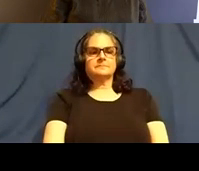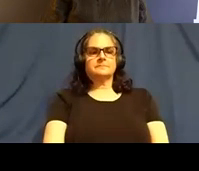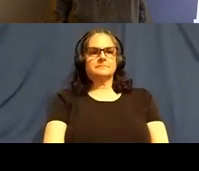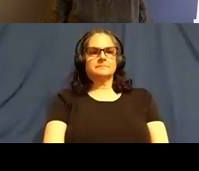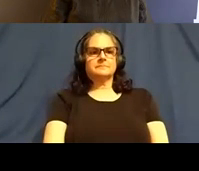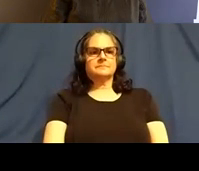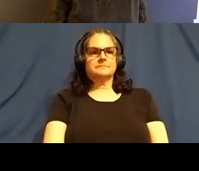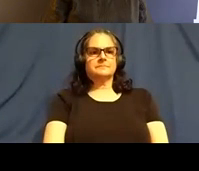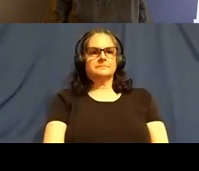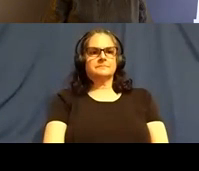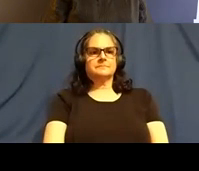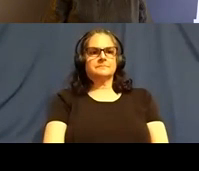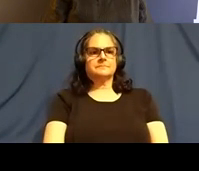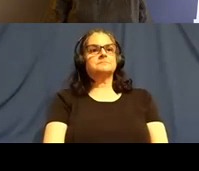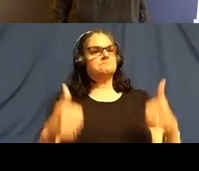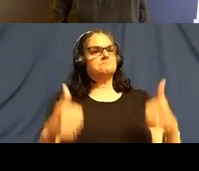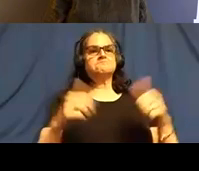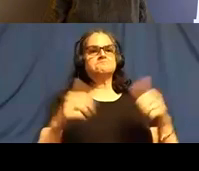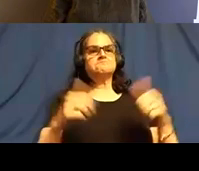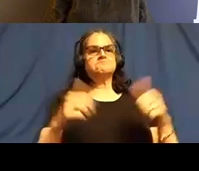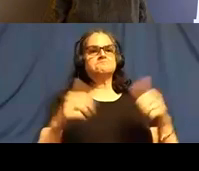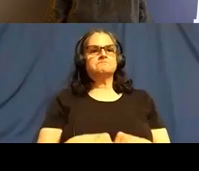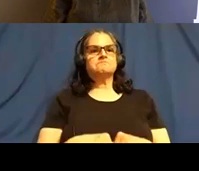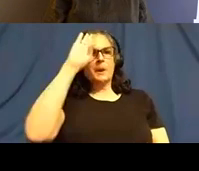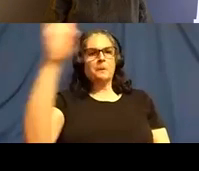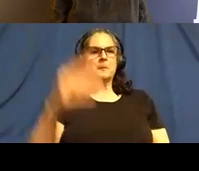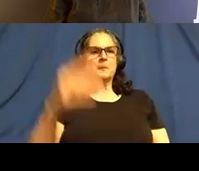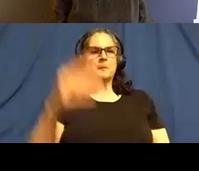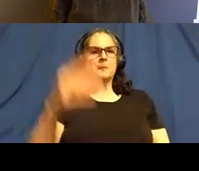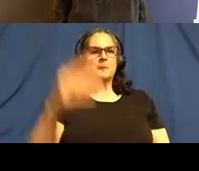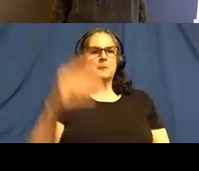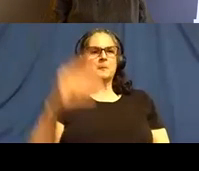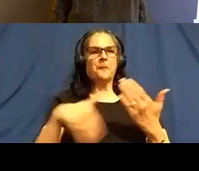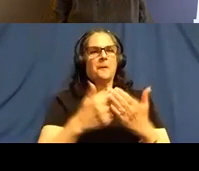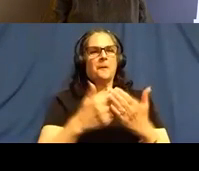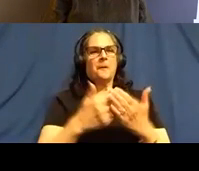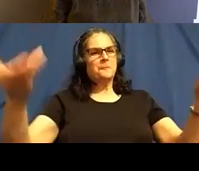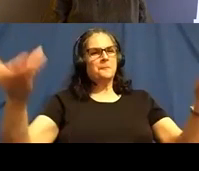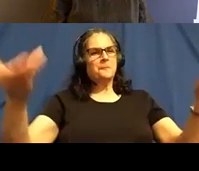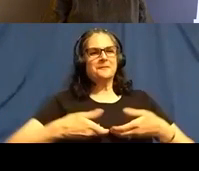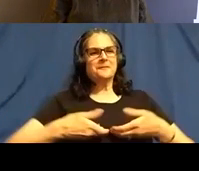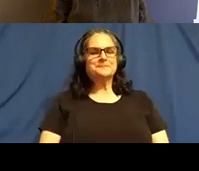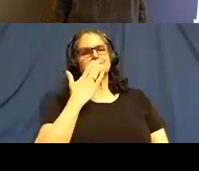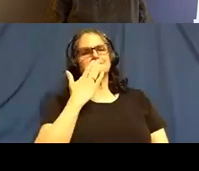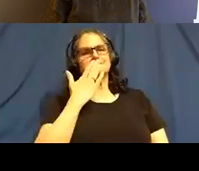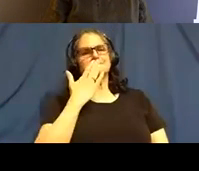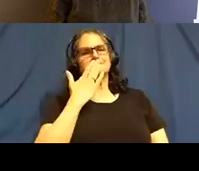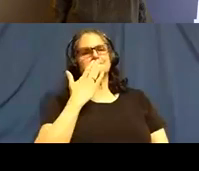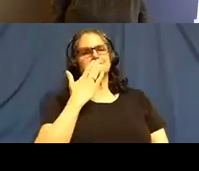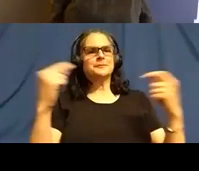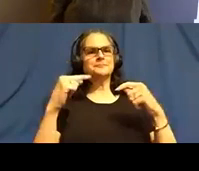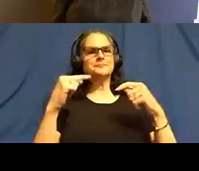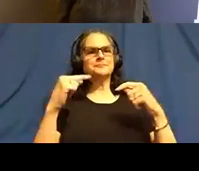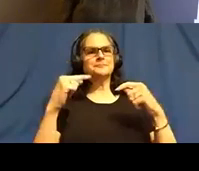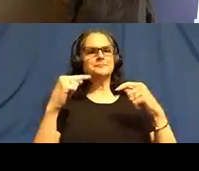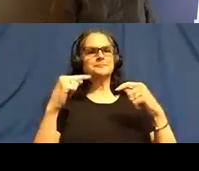Okay, hello everyone, welcome. Thanks for joining us at the CTA's RPM